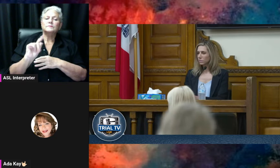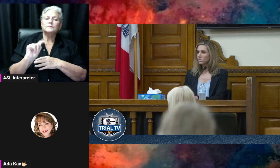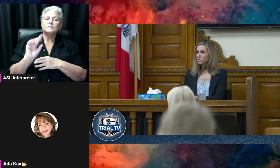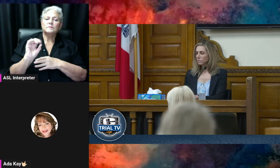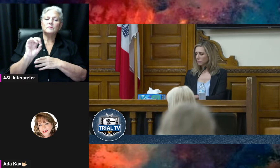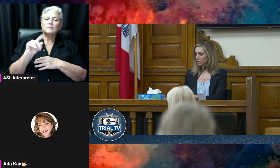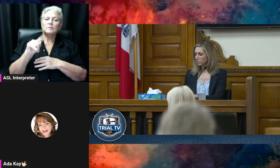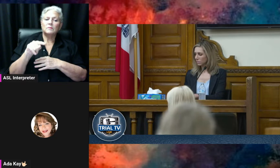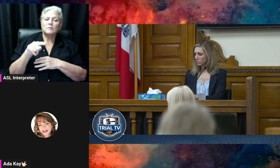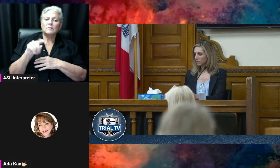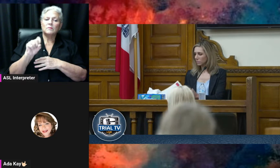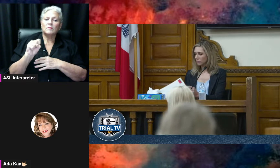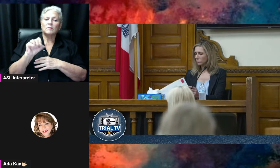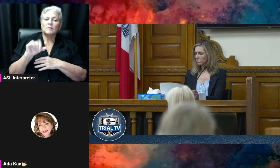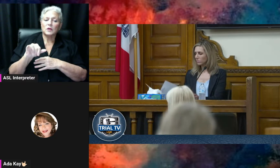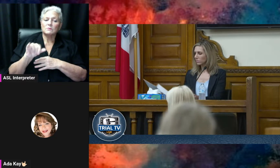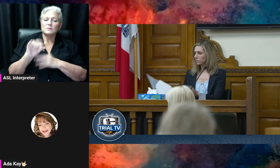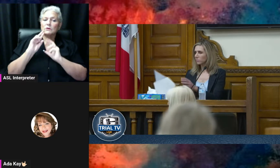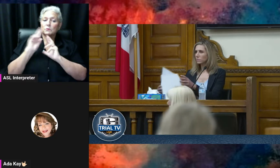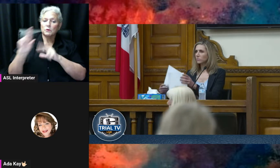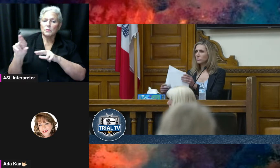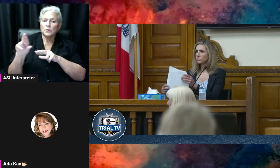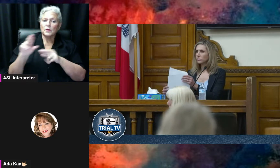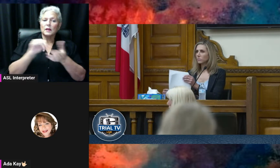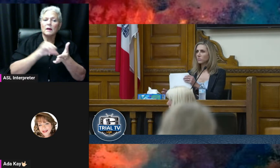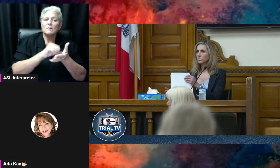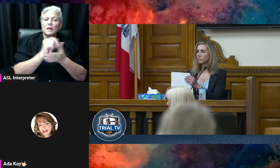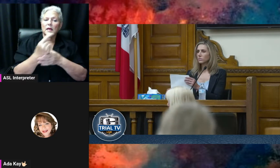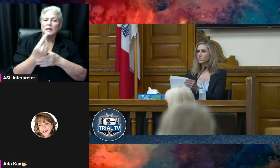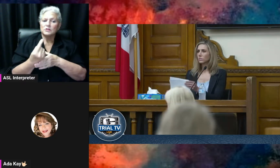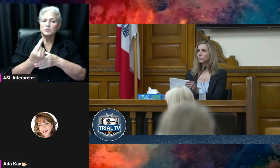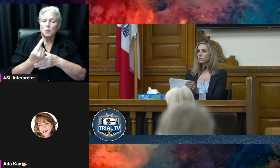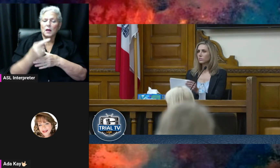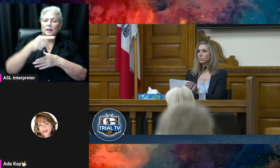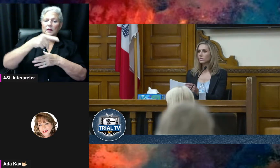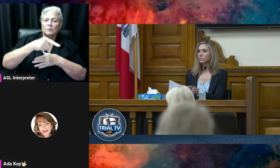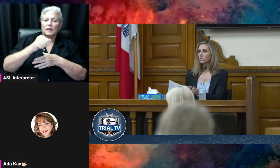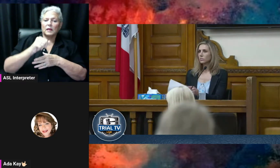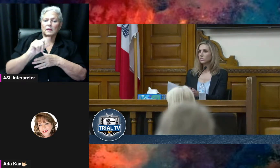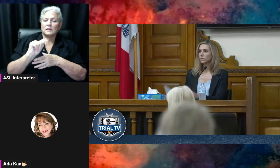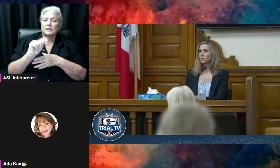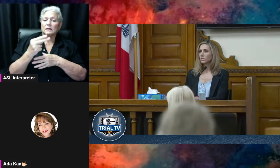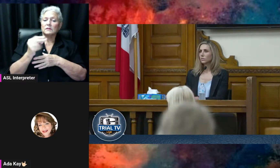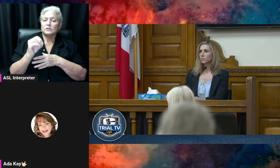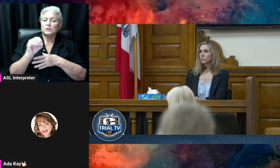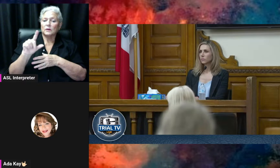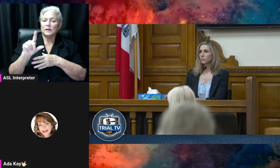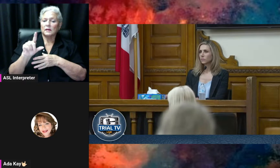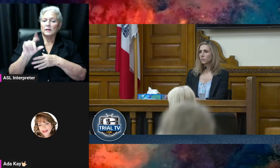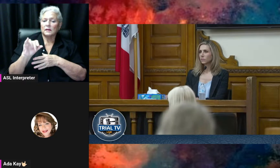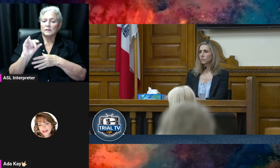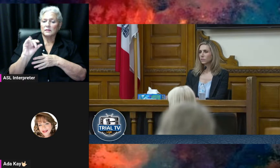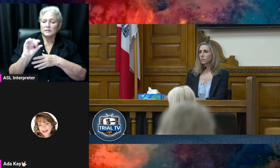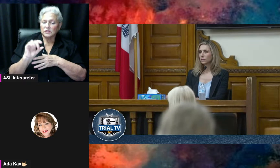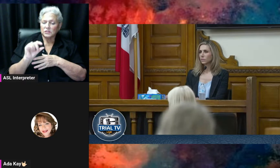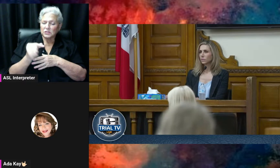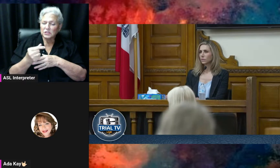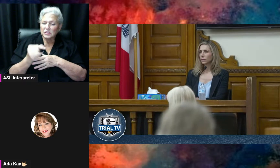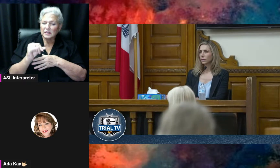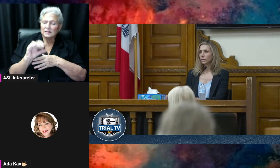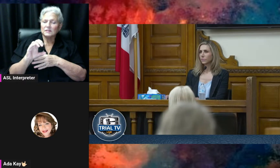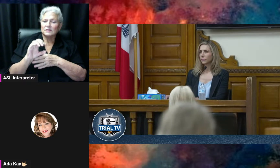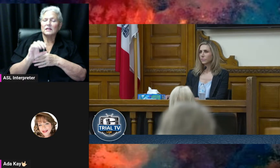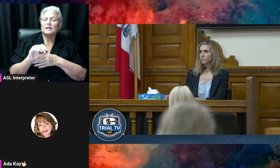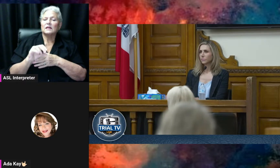And on page 1, you have pathologic diagnoses. Is that sort of a table